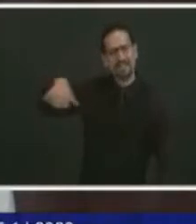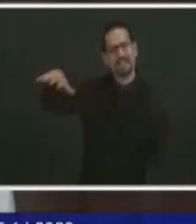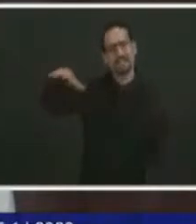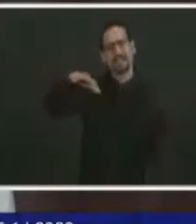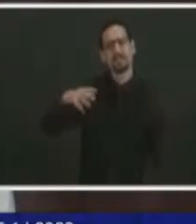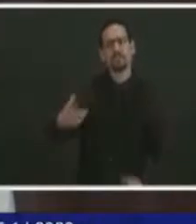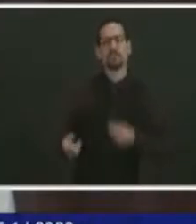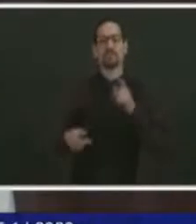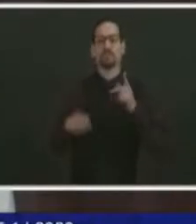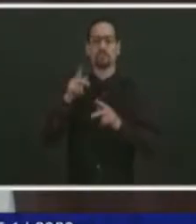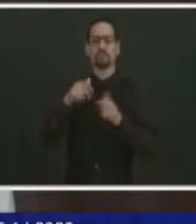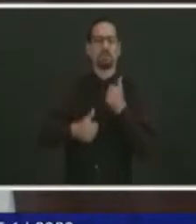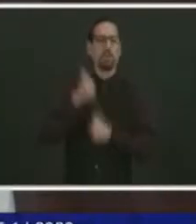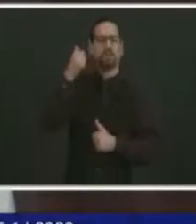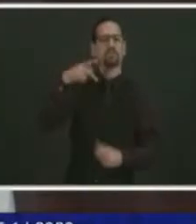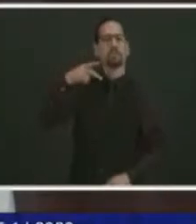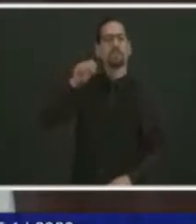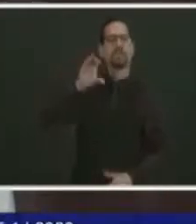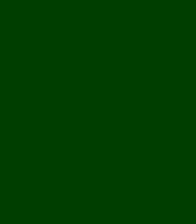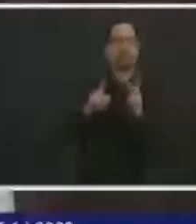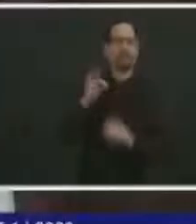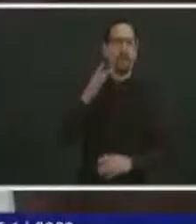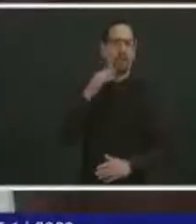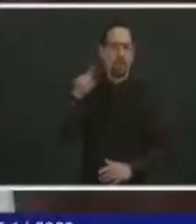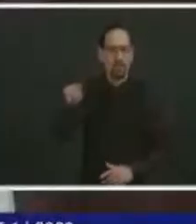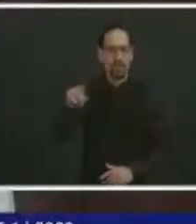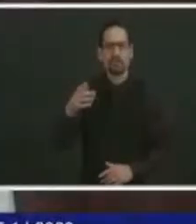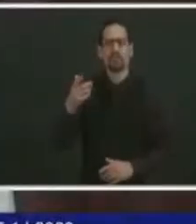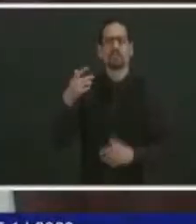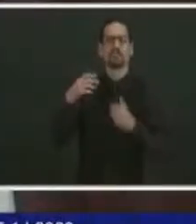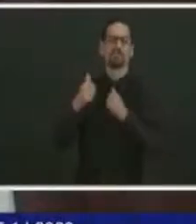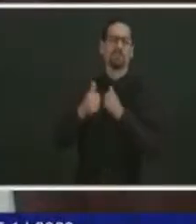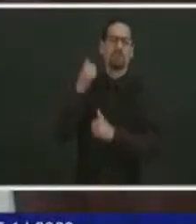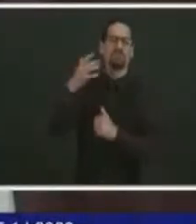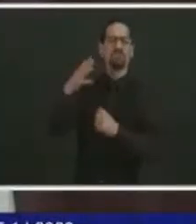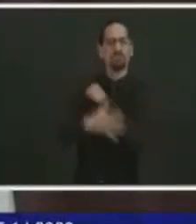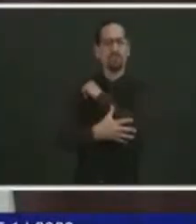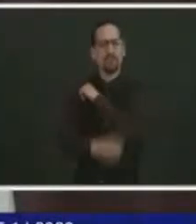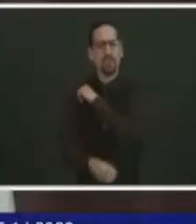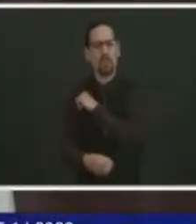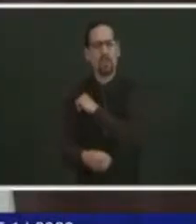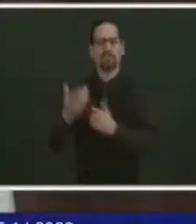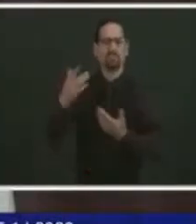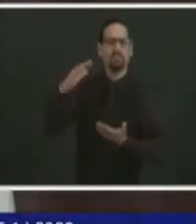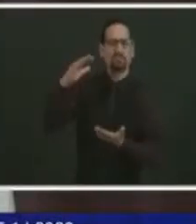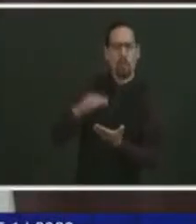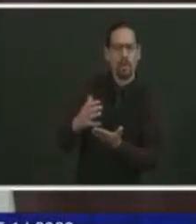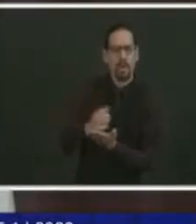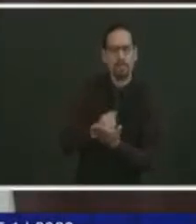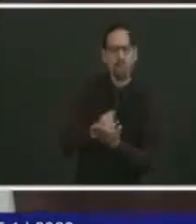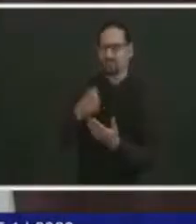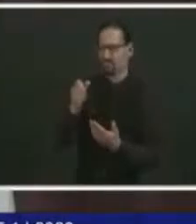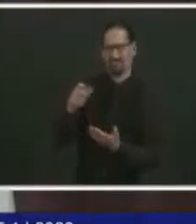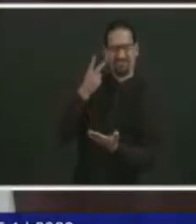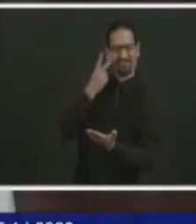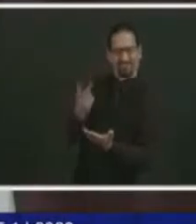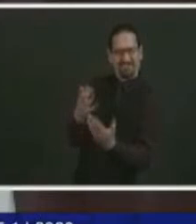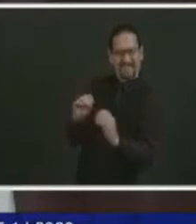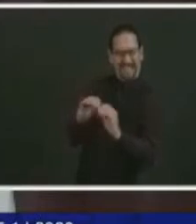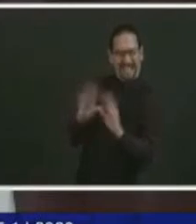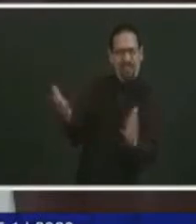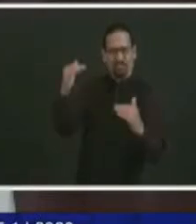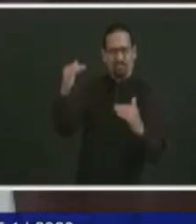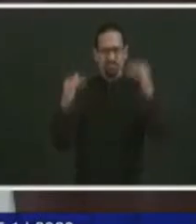are poor communities have been disproportionately affected by this. People who don't have access to